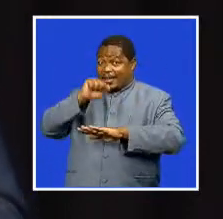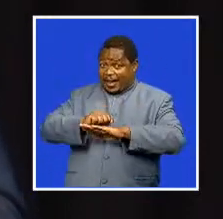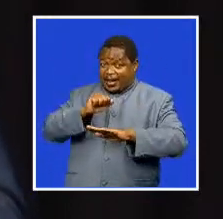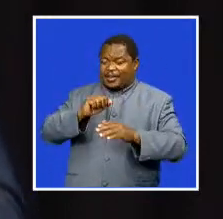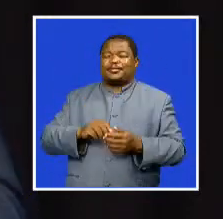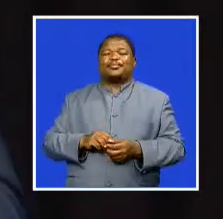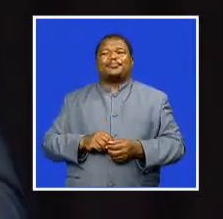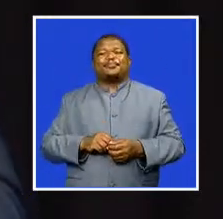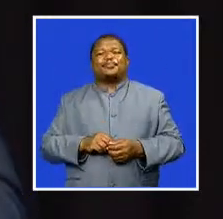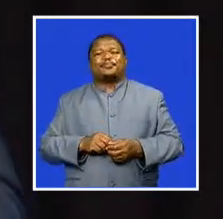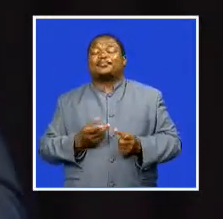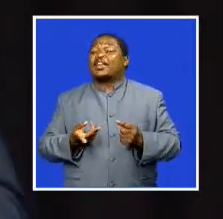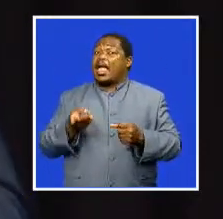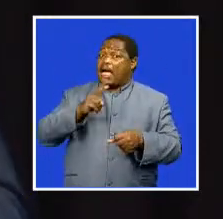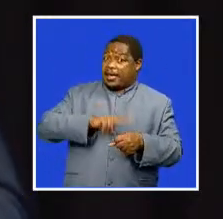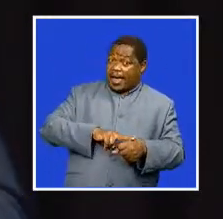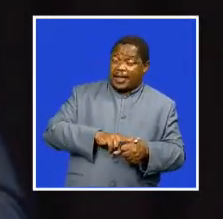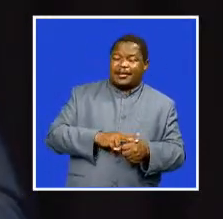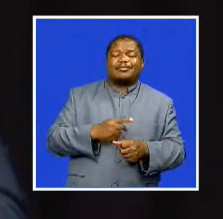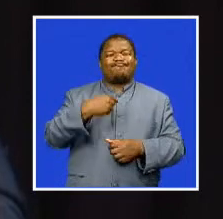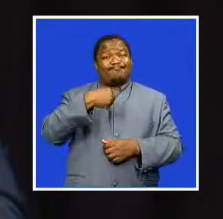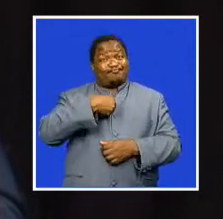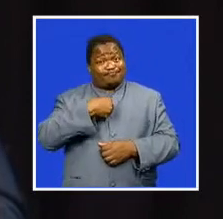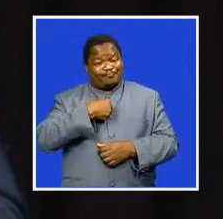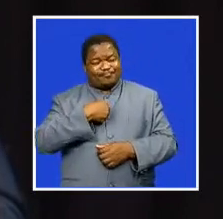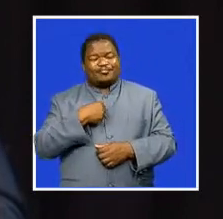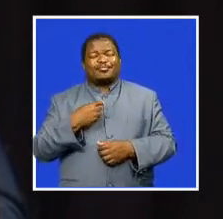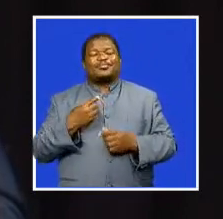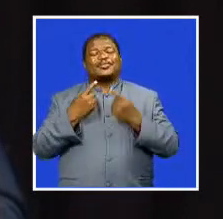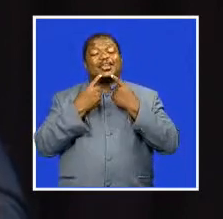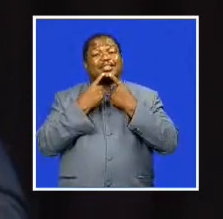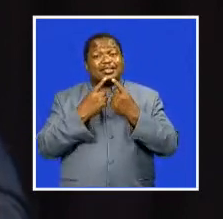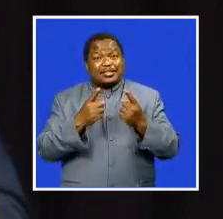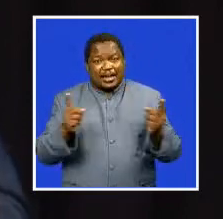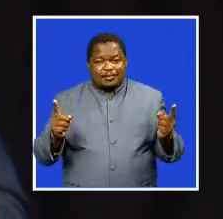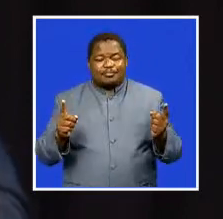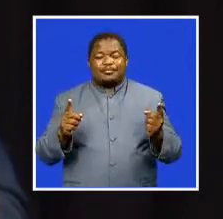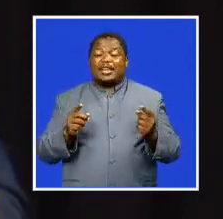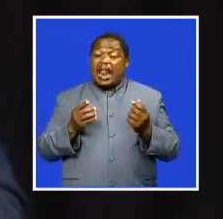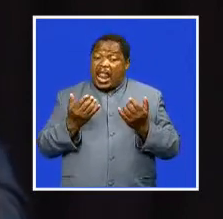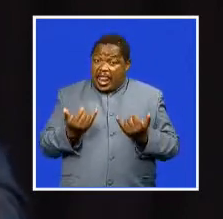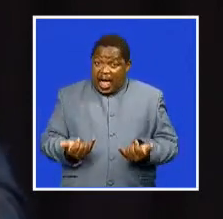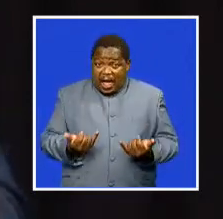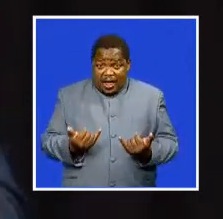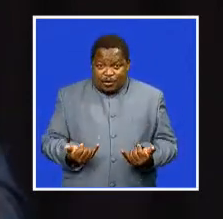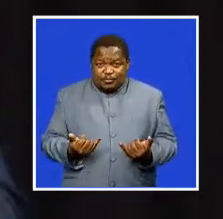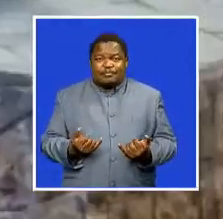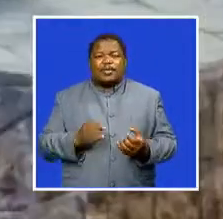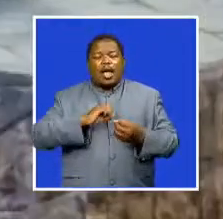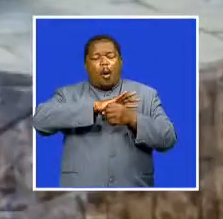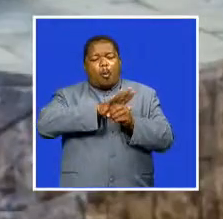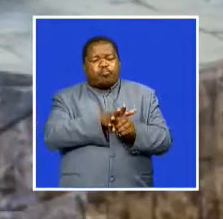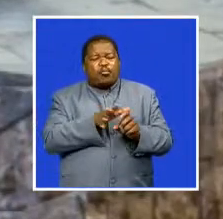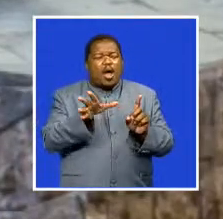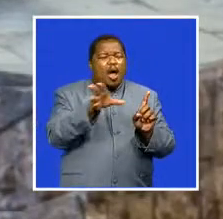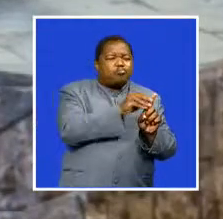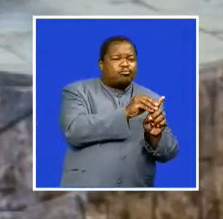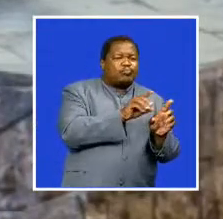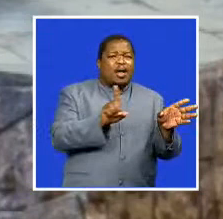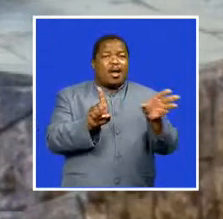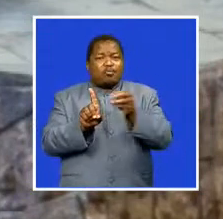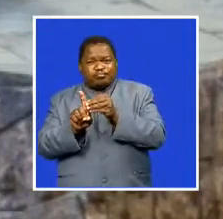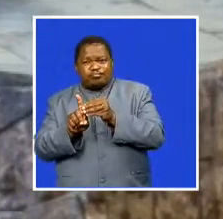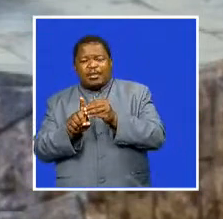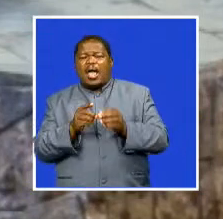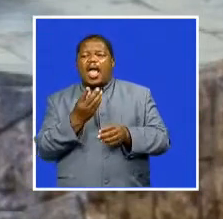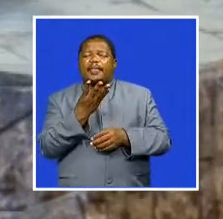that even though numbers may seem to be going down at the moment, we have not yet won the